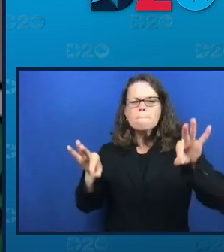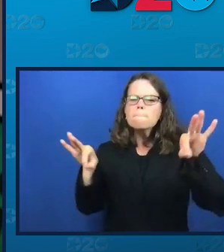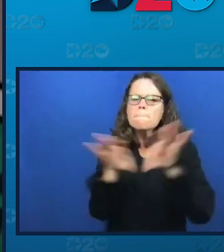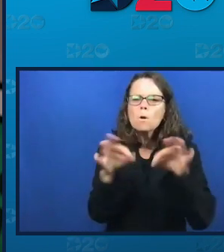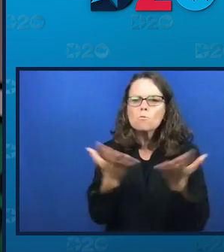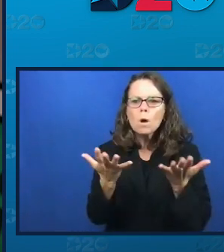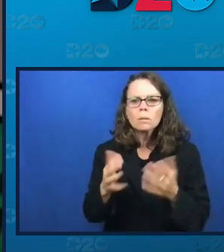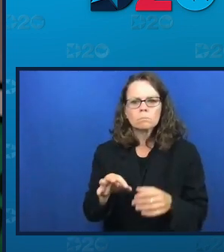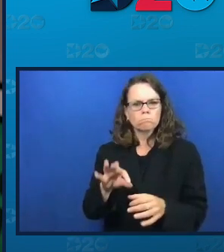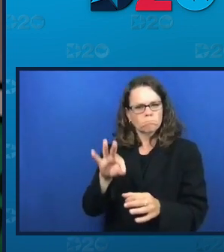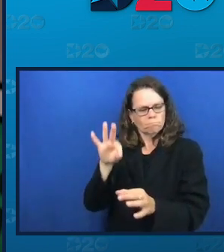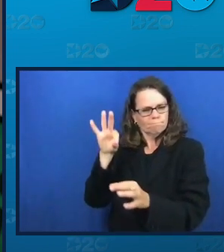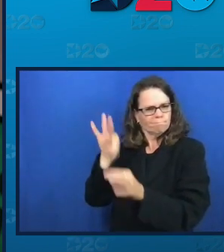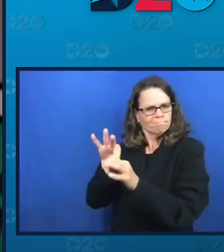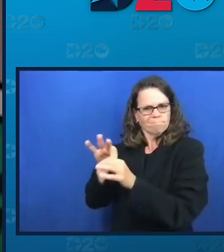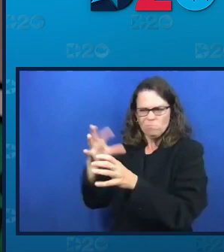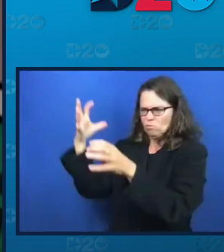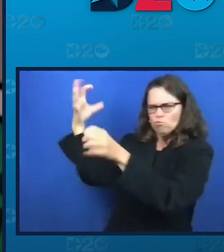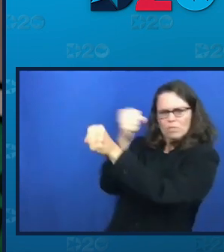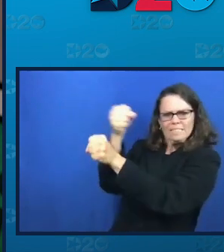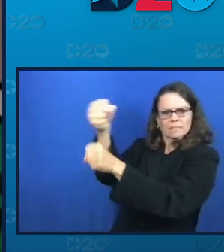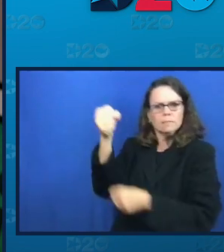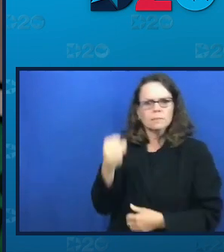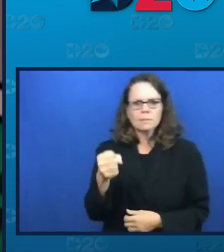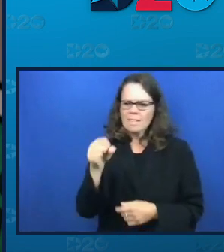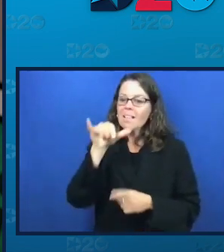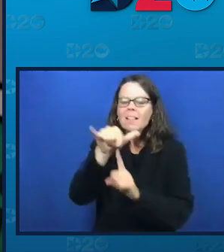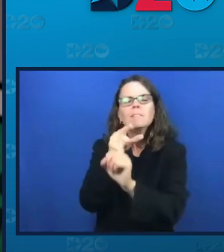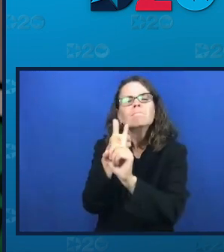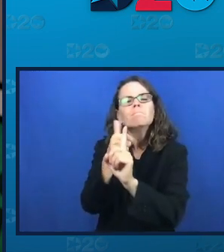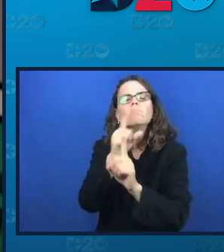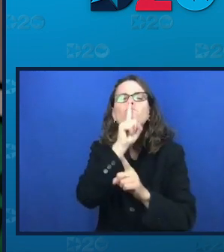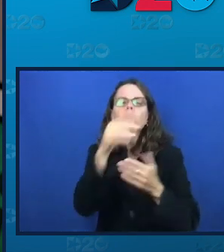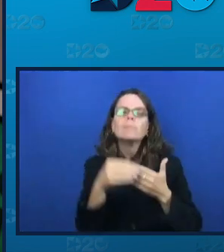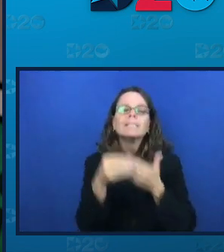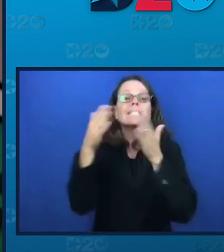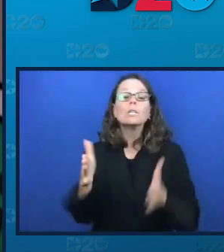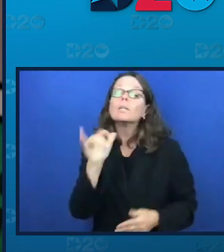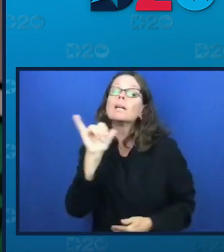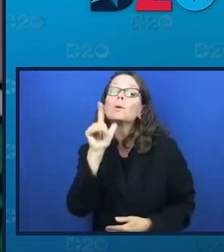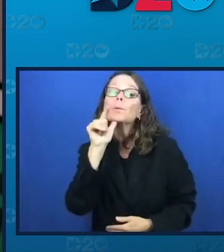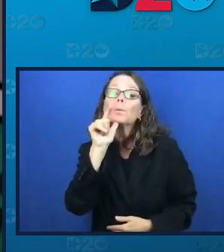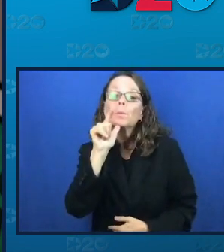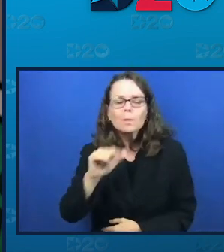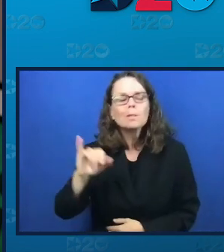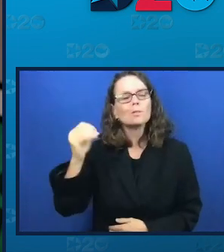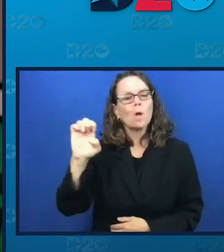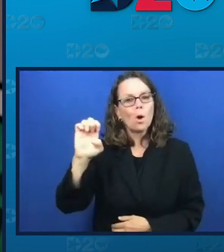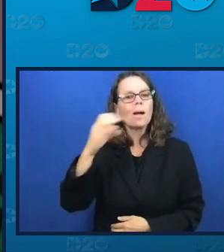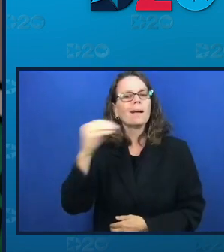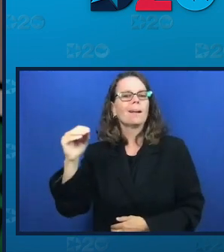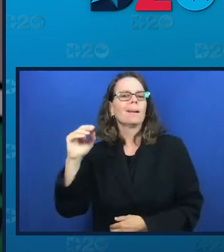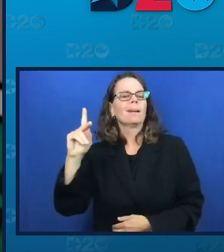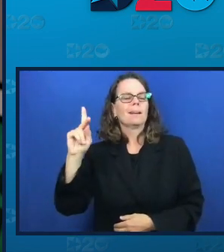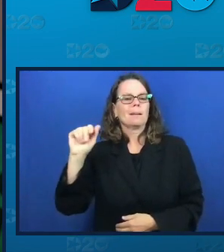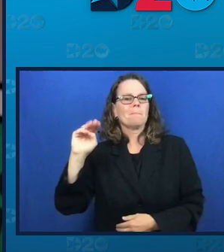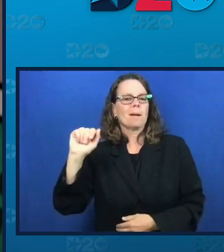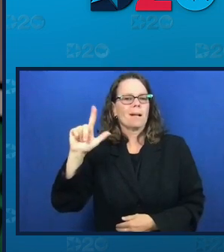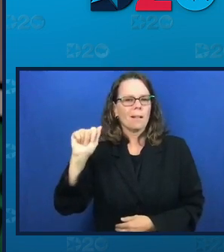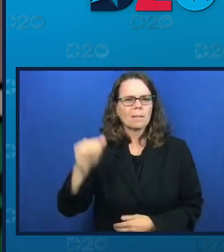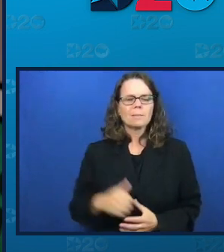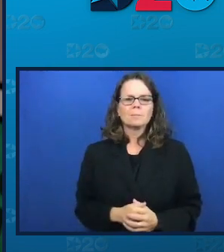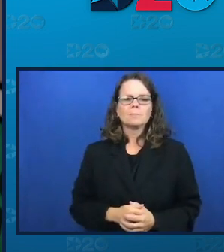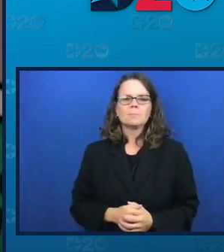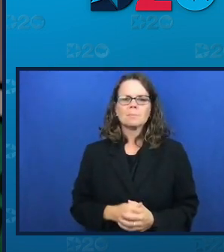Joe Biden and Kamala Harris, people of honor and integrity who hold justice close to